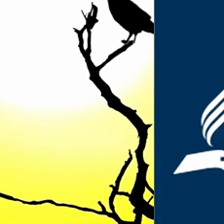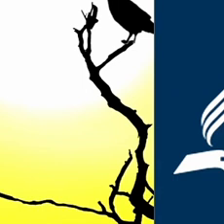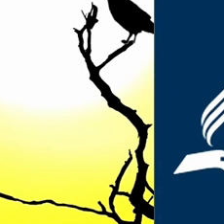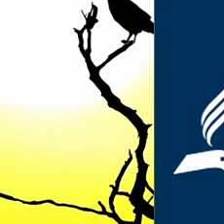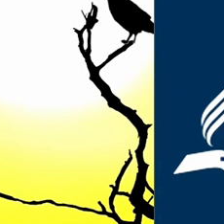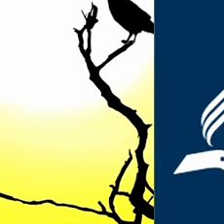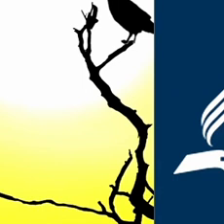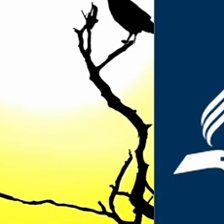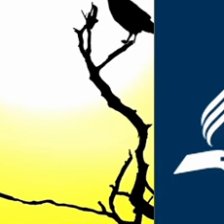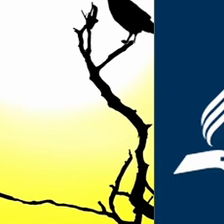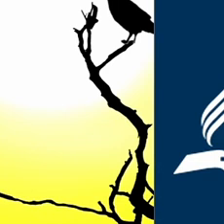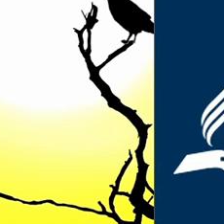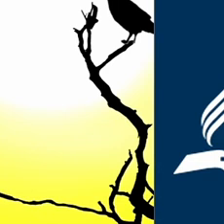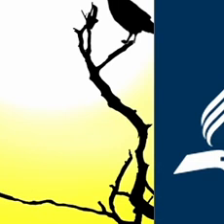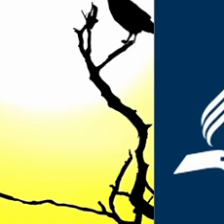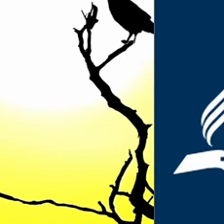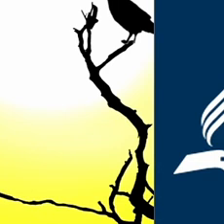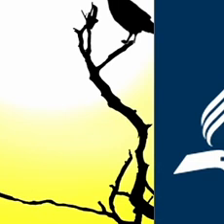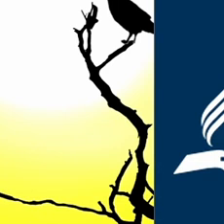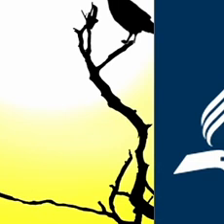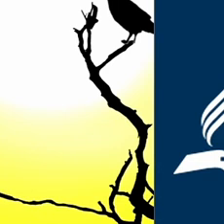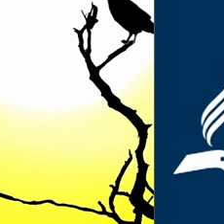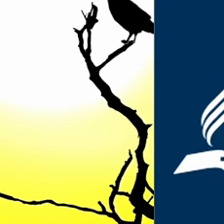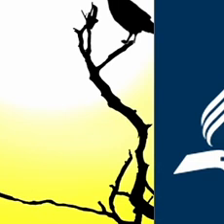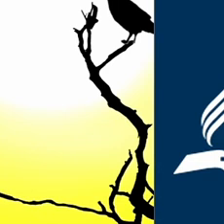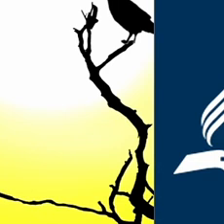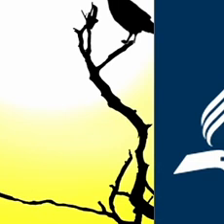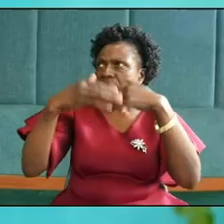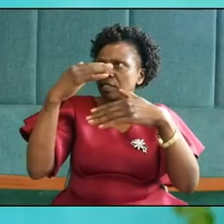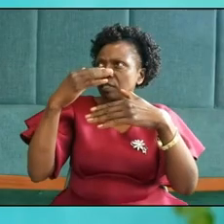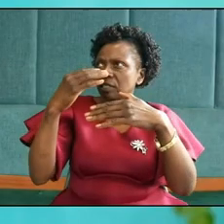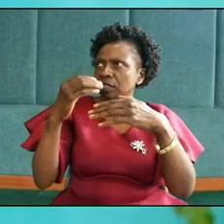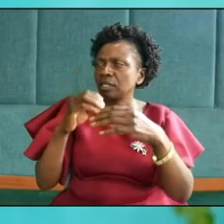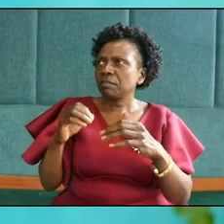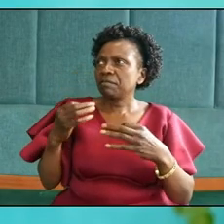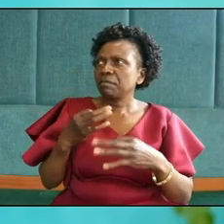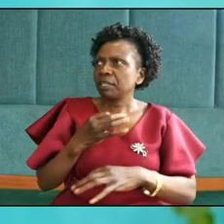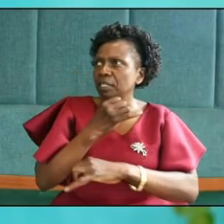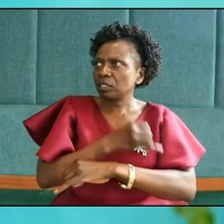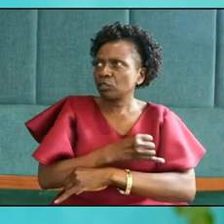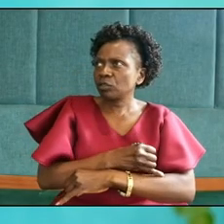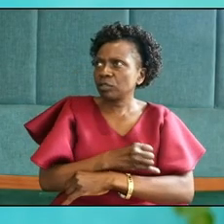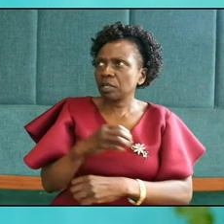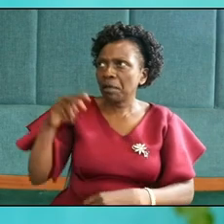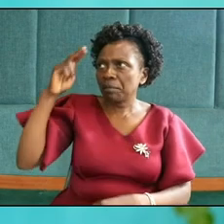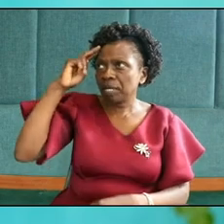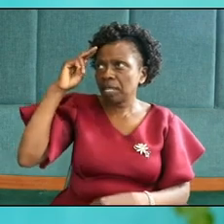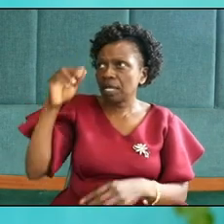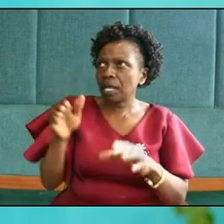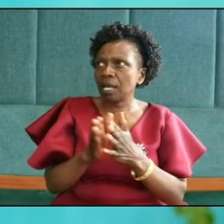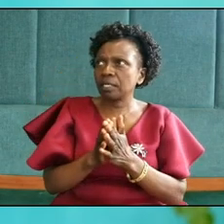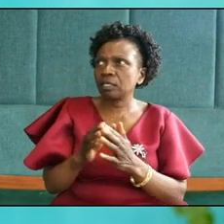hospital, in a school, in prison, in military installations, and the corporate world. CPE, my friend,